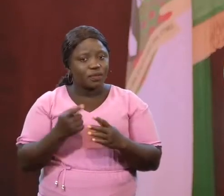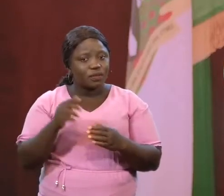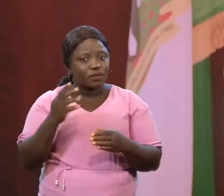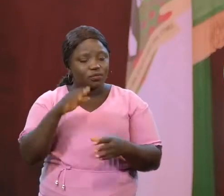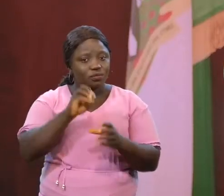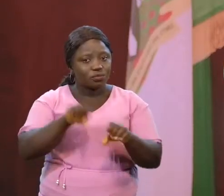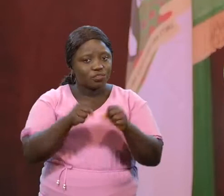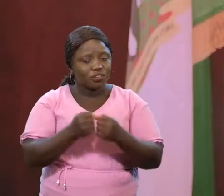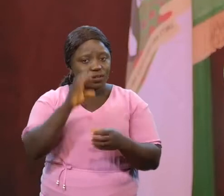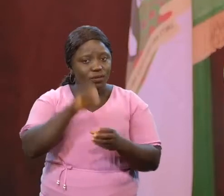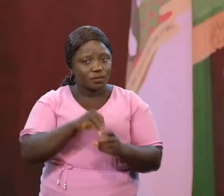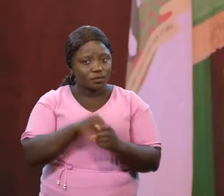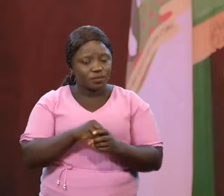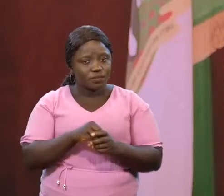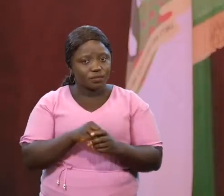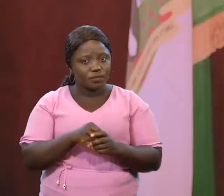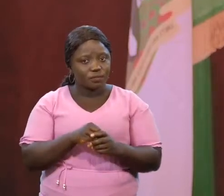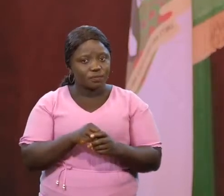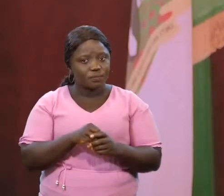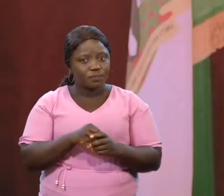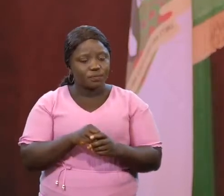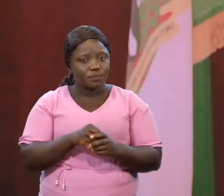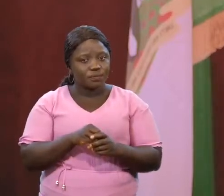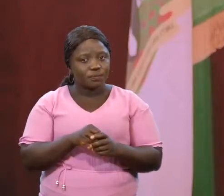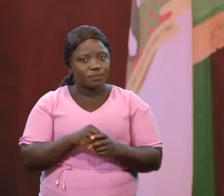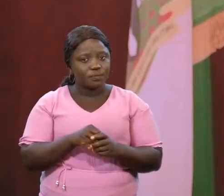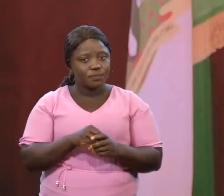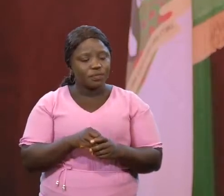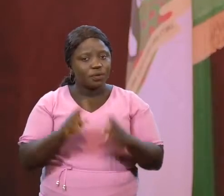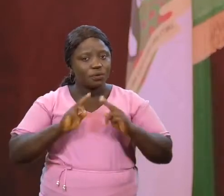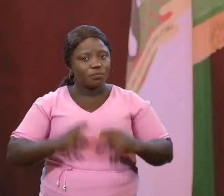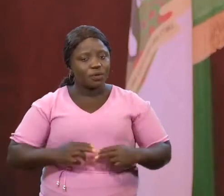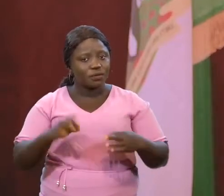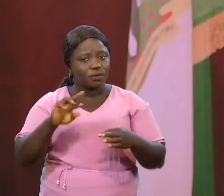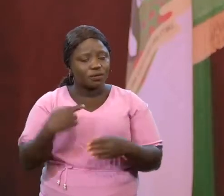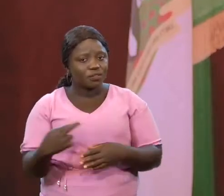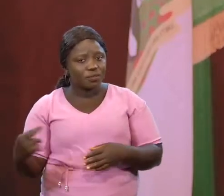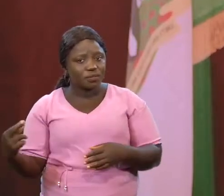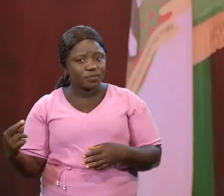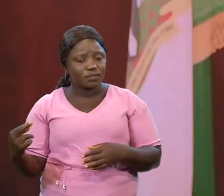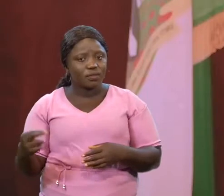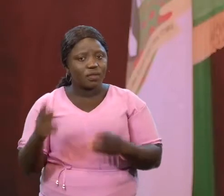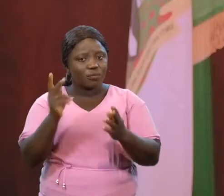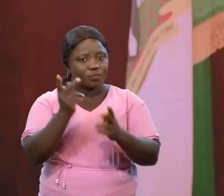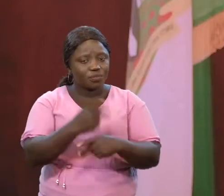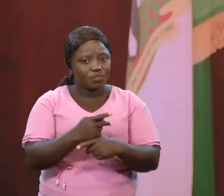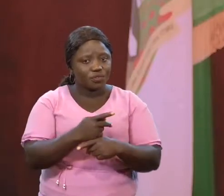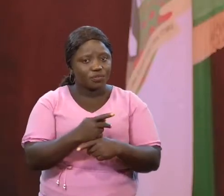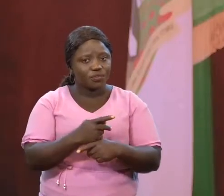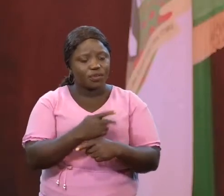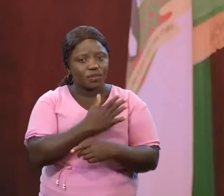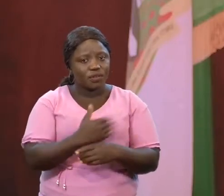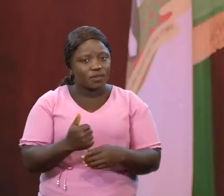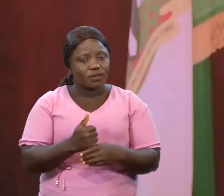the spirit of social inclusion, their institutional policy, human resources, data production,